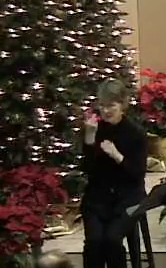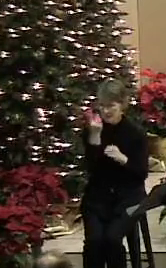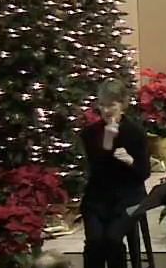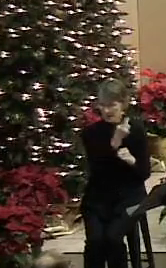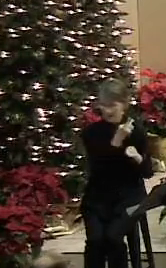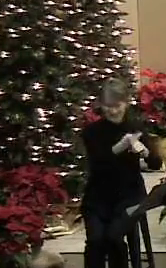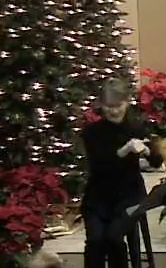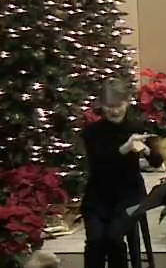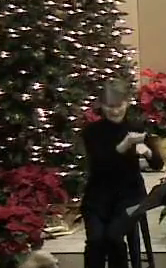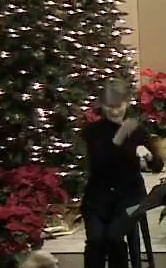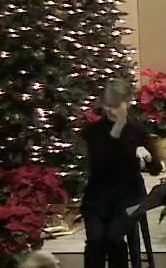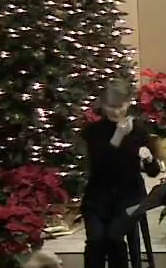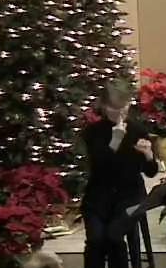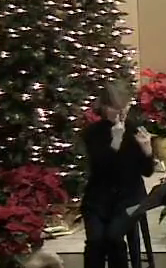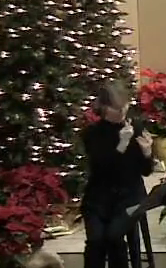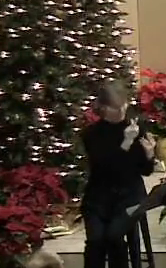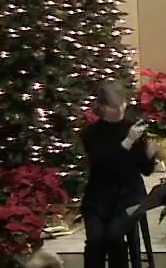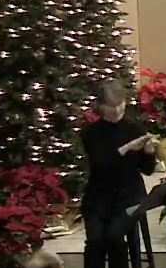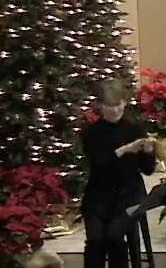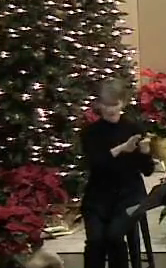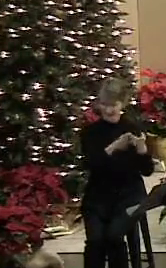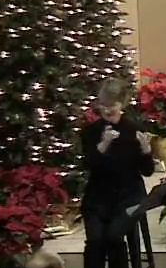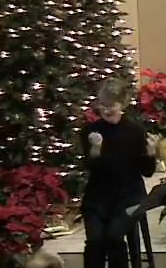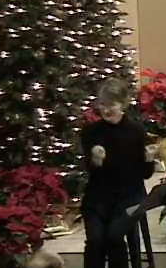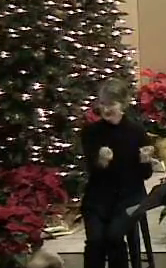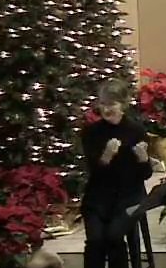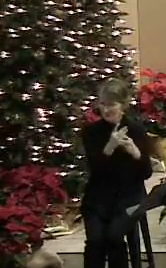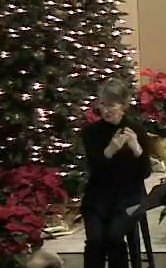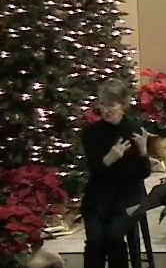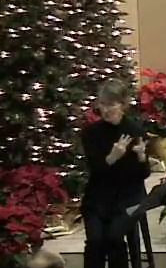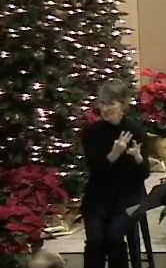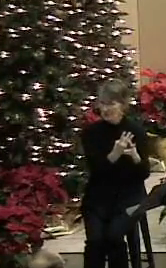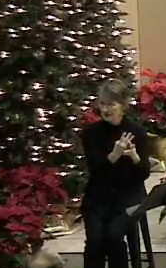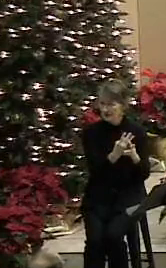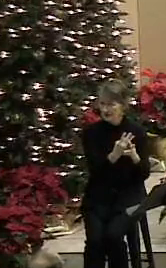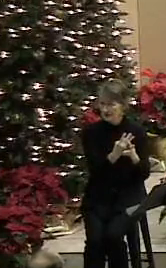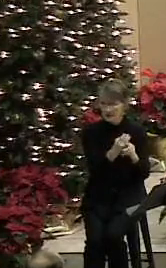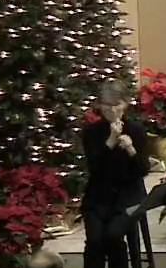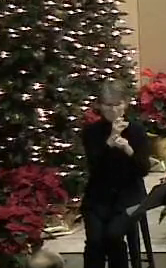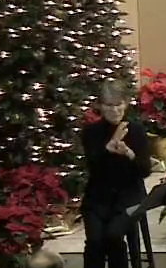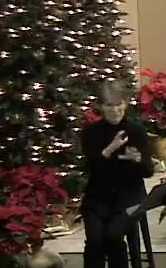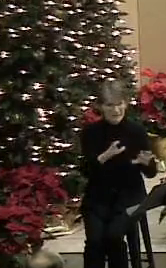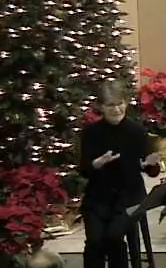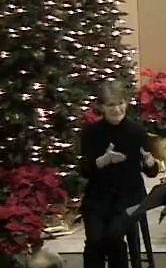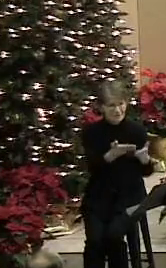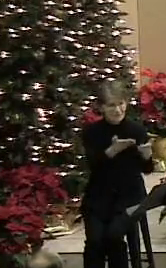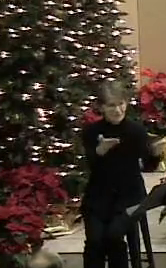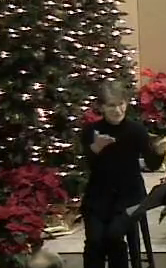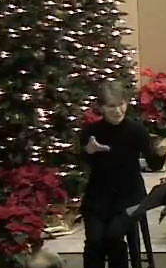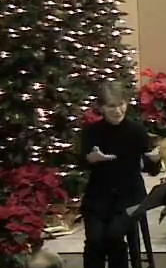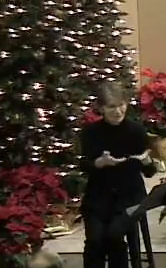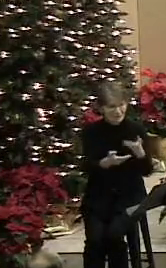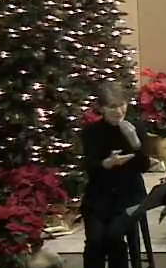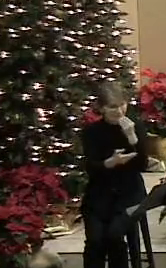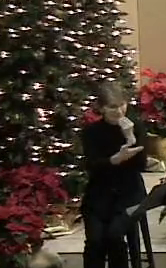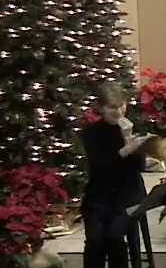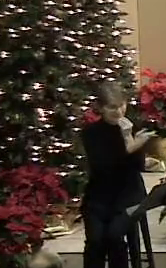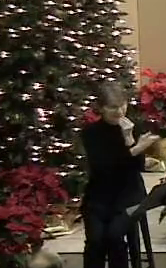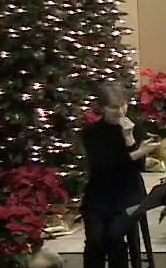Behold the Lamb of God. Behold him who takes away the sins of the world. Blessed are those called to the supper of the